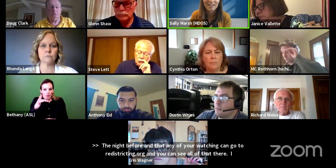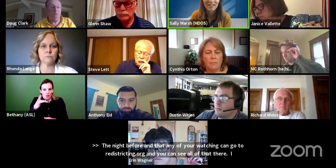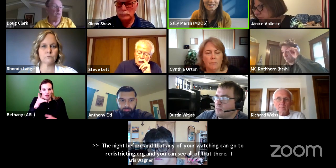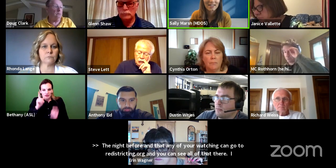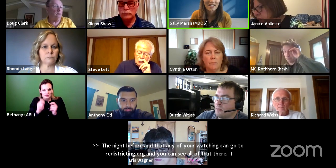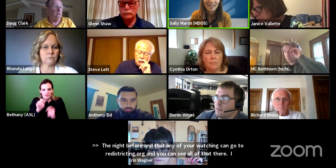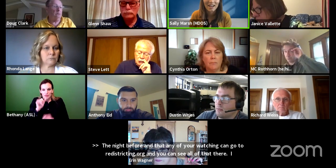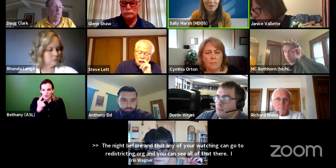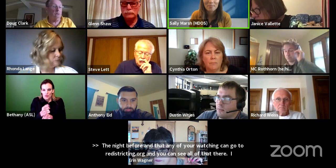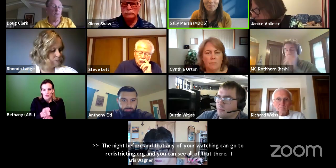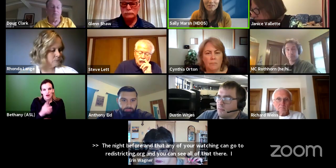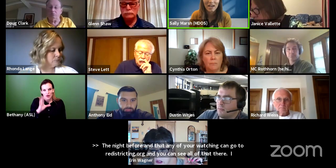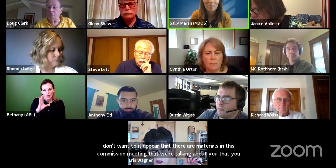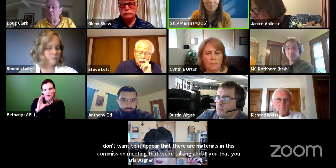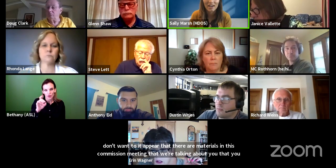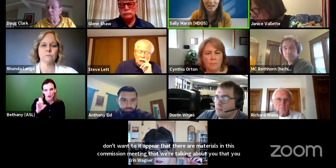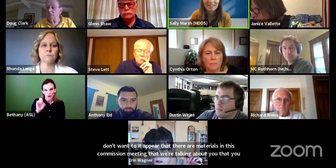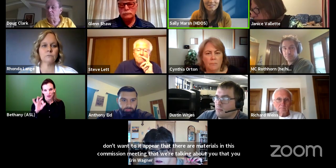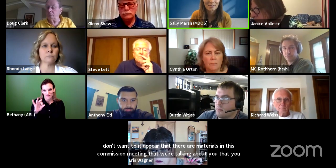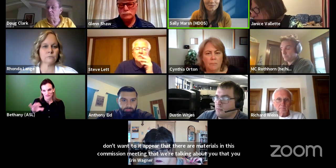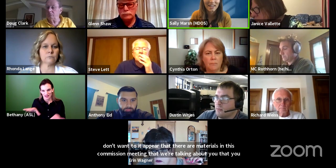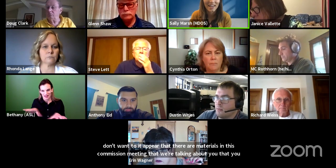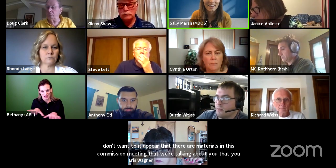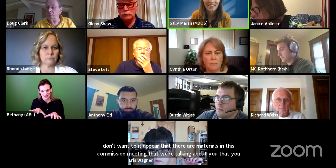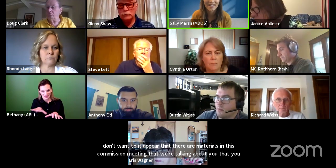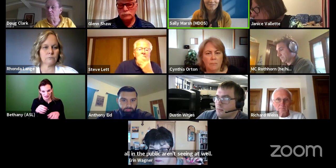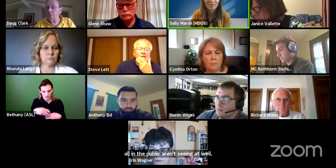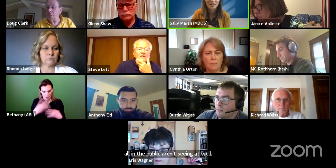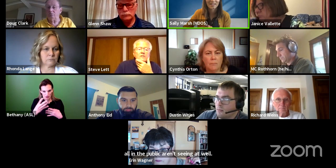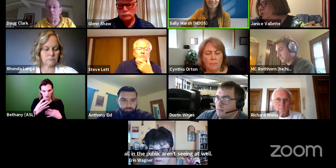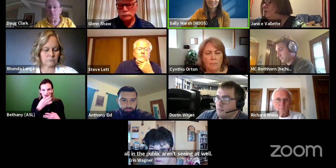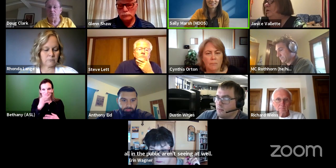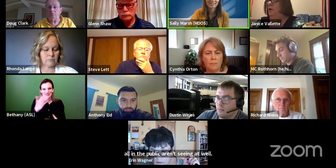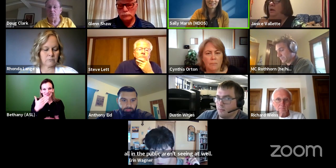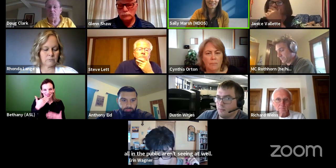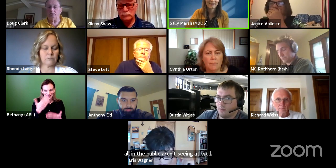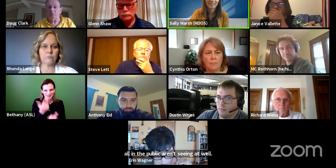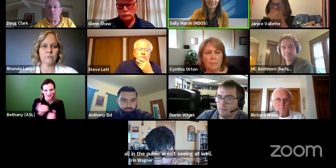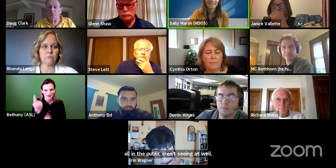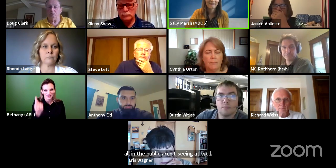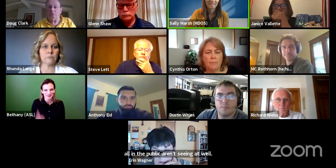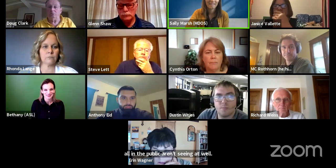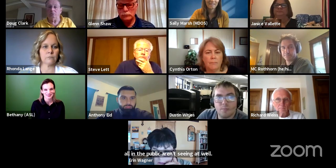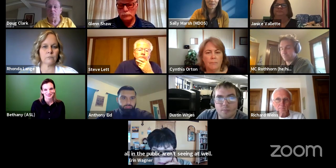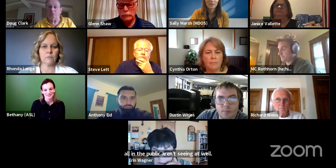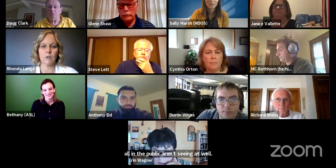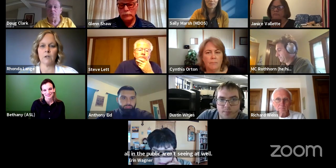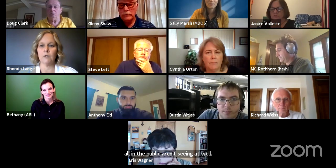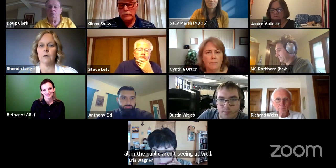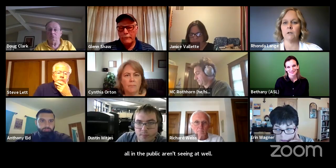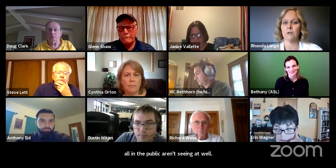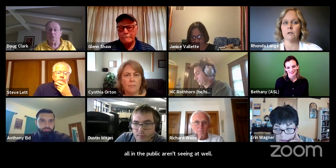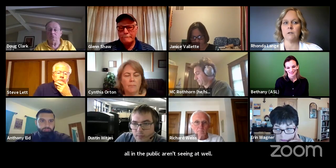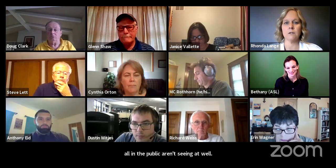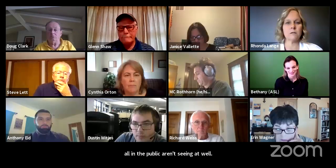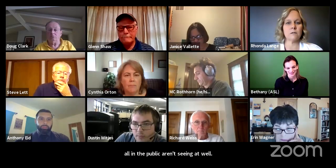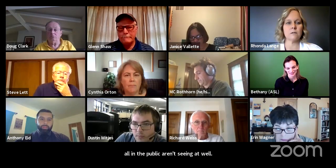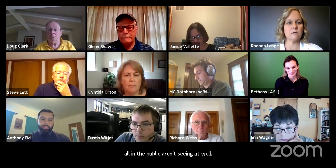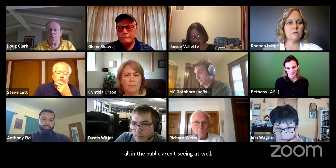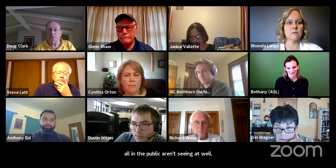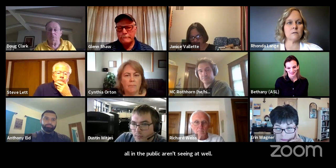of conduct copy pulled up as soon as we can. Thanks, everybody. Thank you.